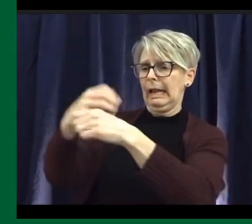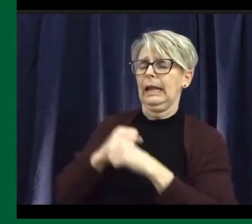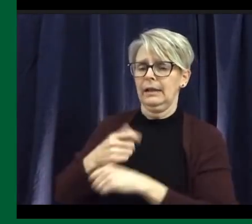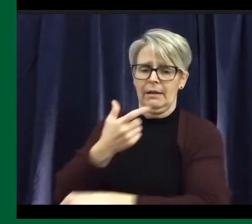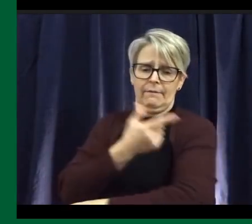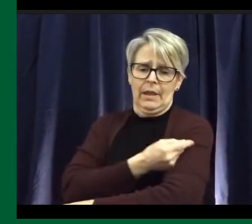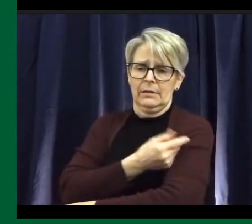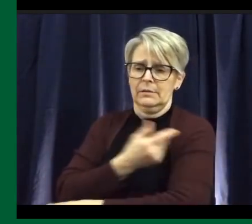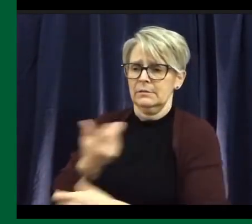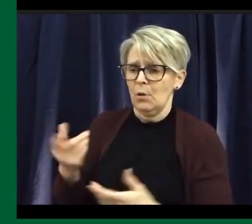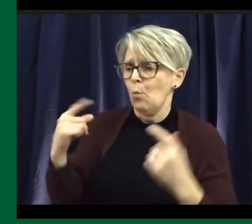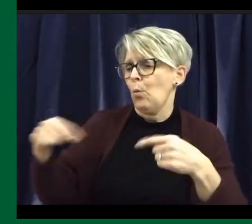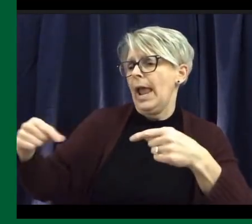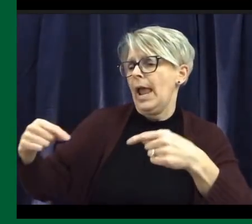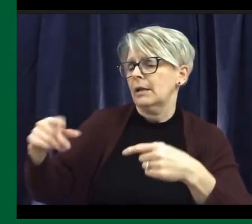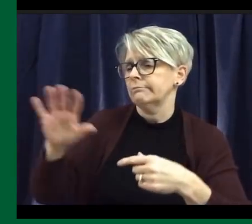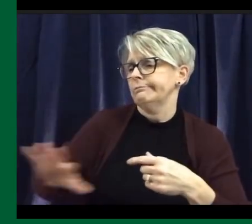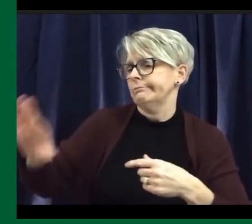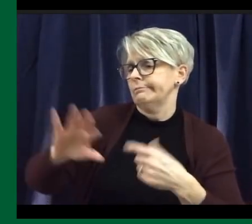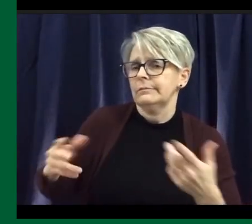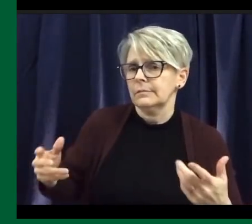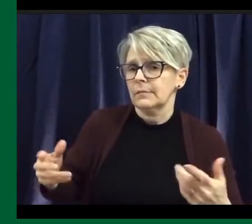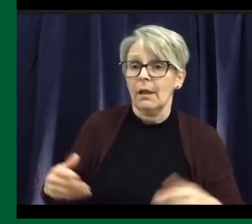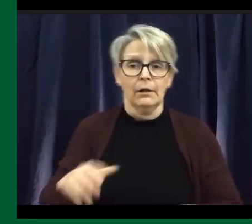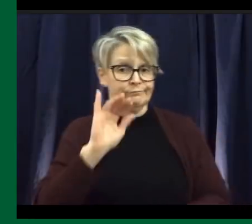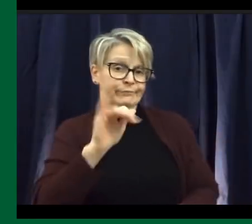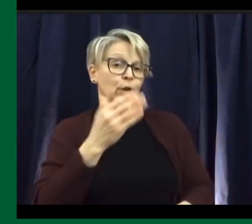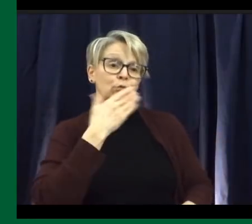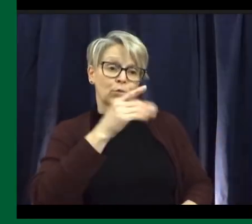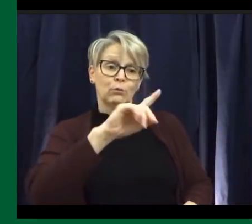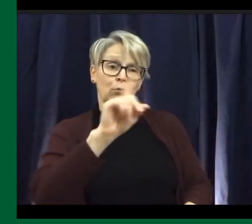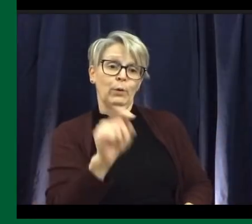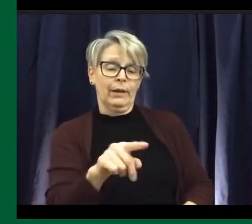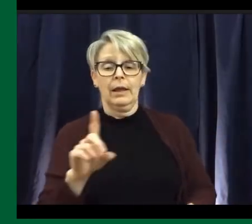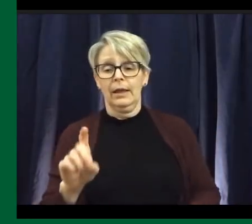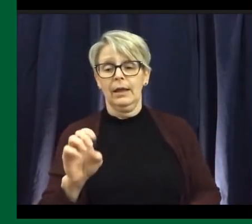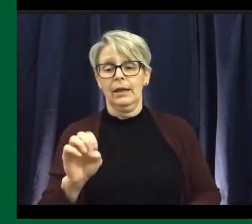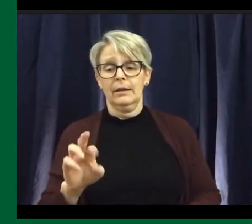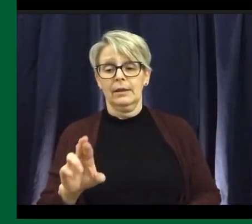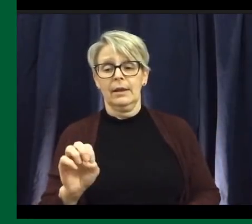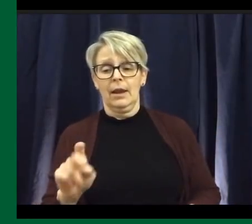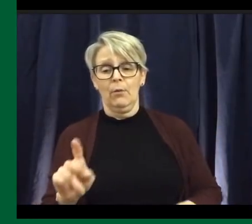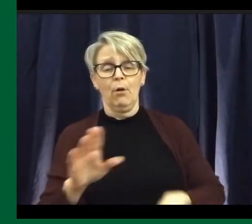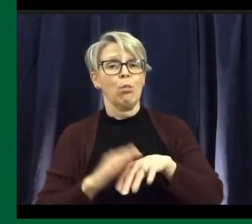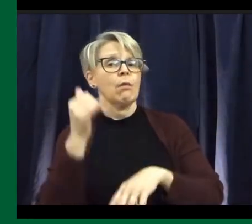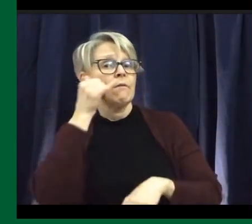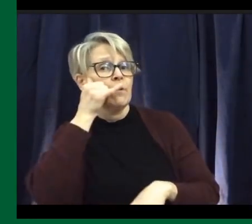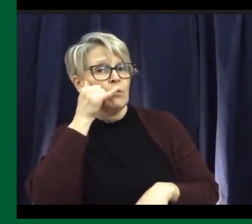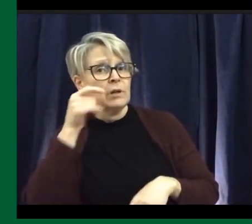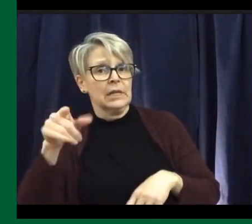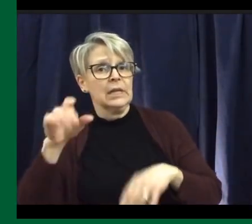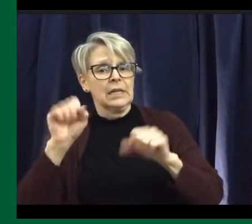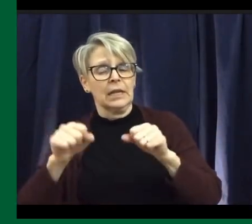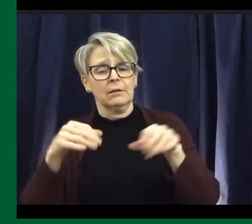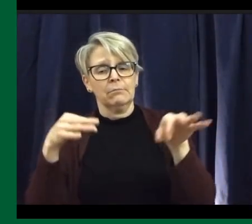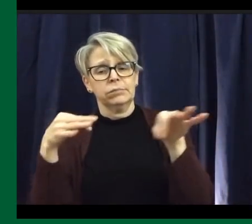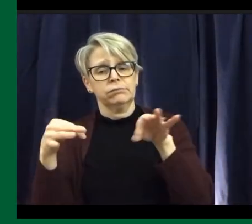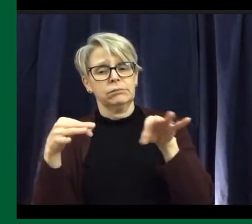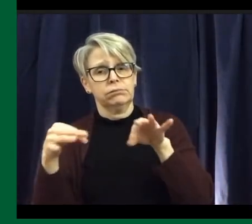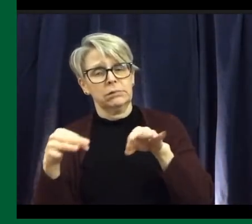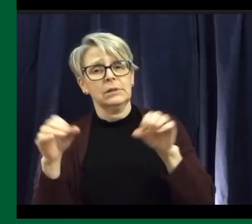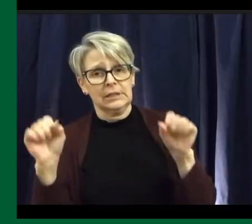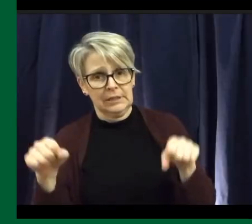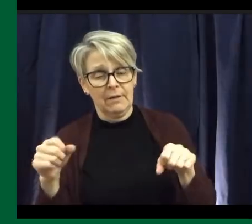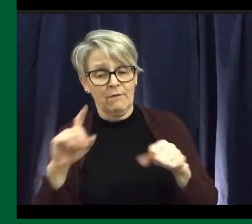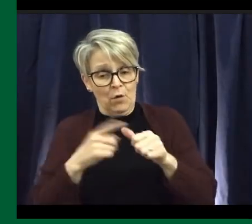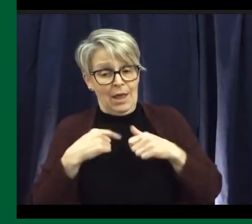is there? It's a great question, and Derek is on the line with us, so he can probably expand as I give you my first